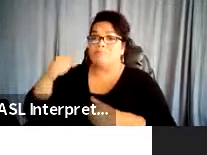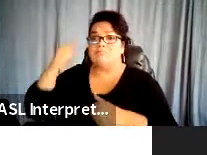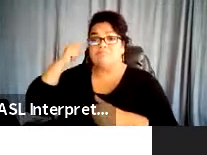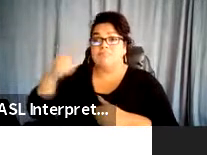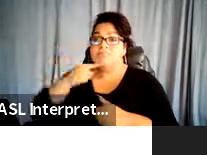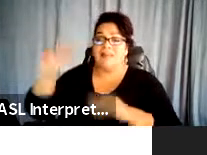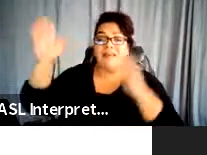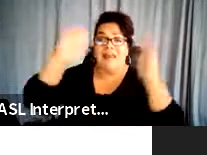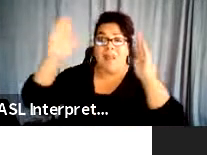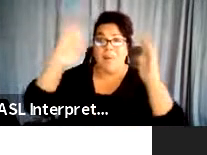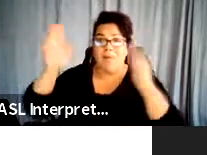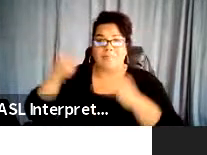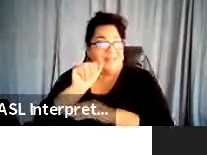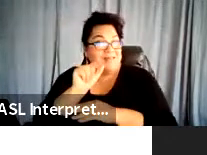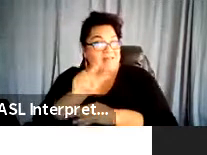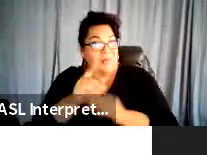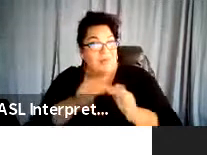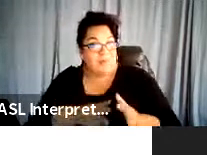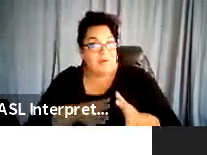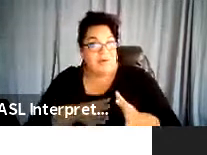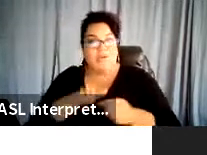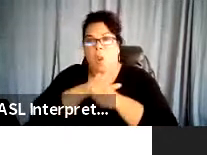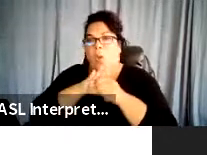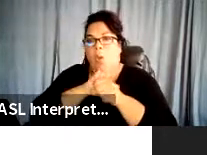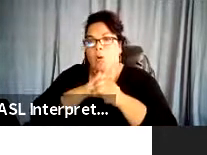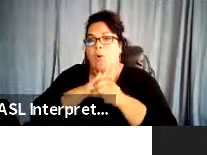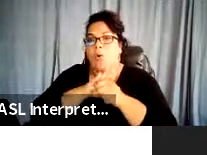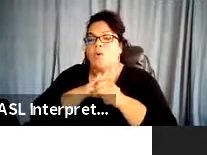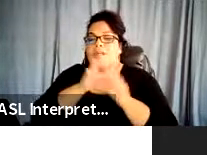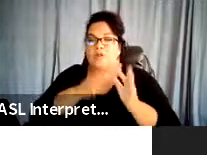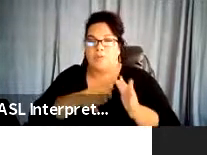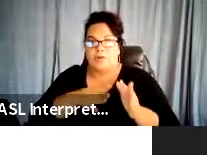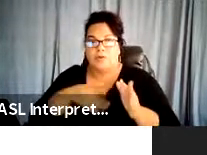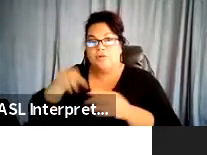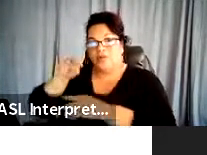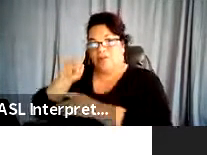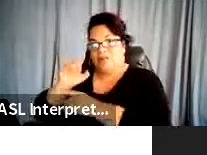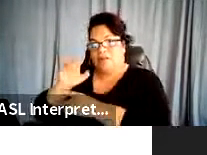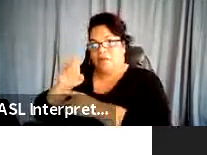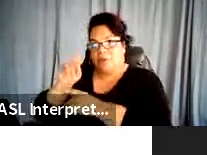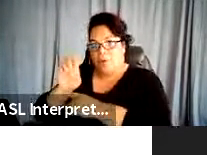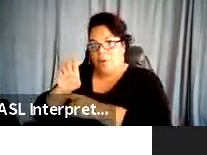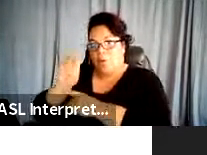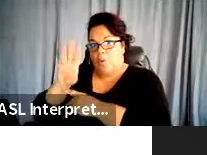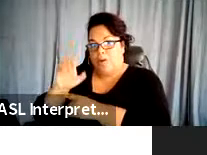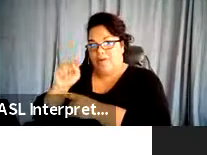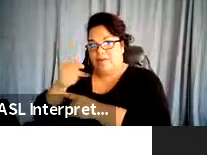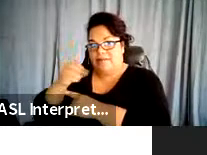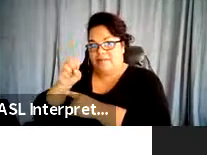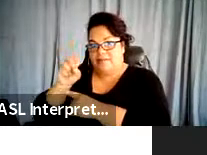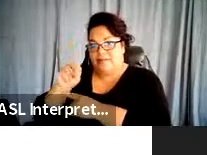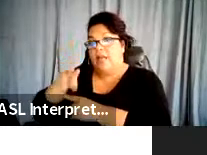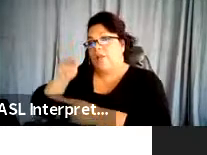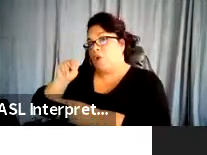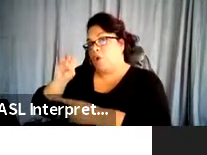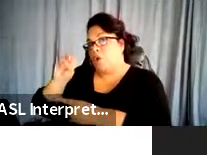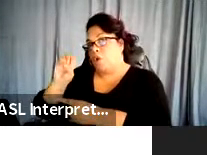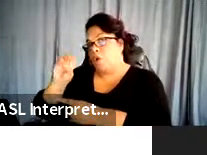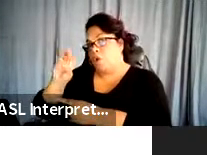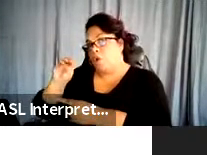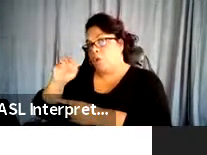ASL interpretation is provided by local interpreters Nicole Watson and Norma Sanchez.